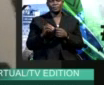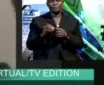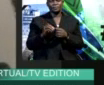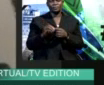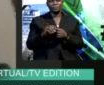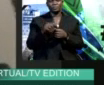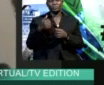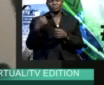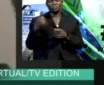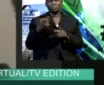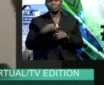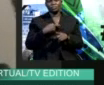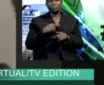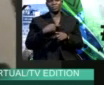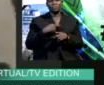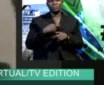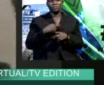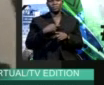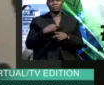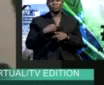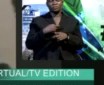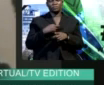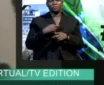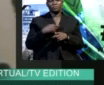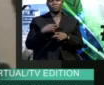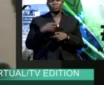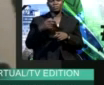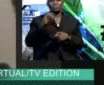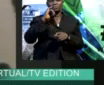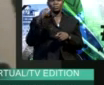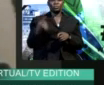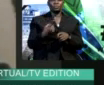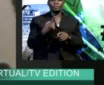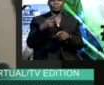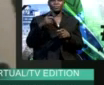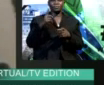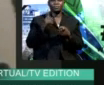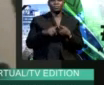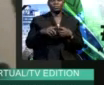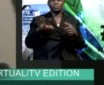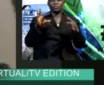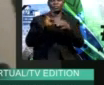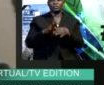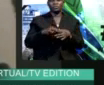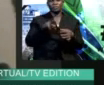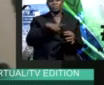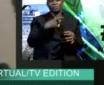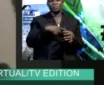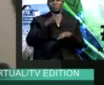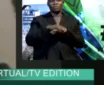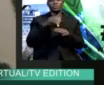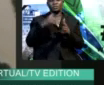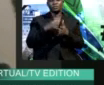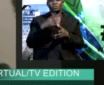the other one from the Abeokuta axis. It's only able to interconnect Lagos on these